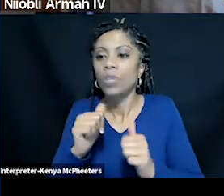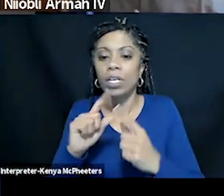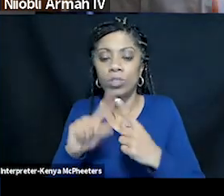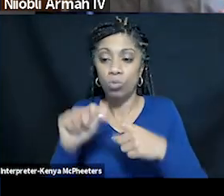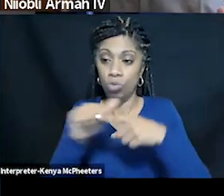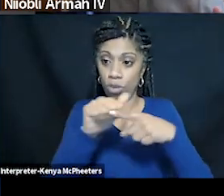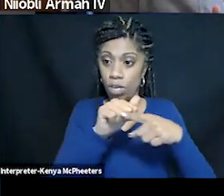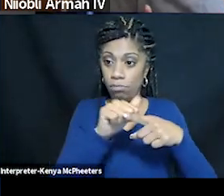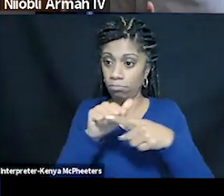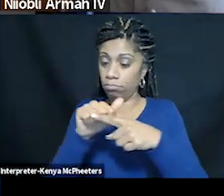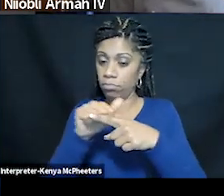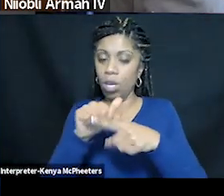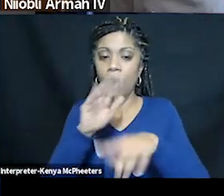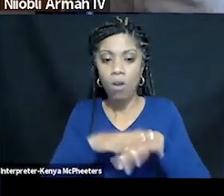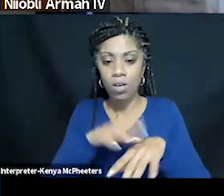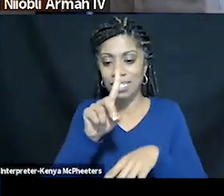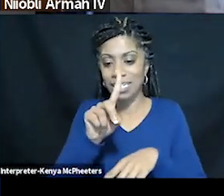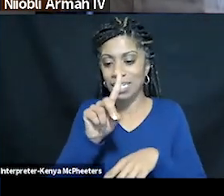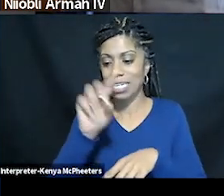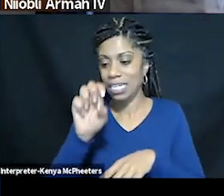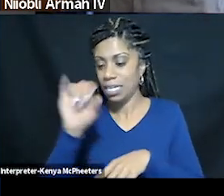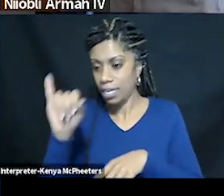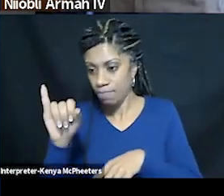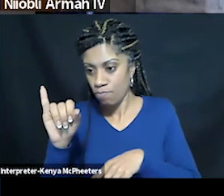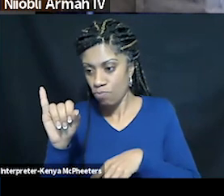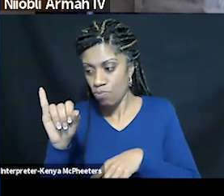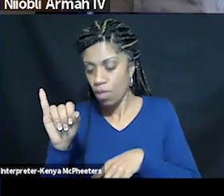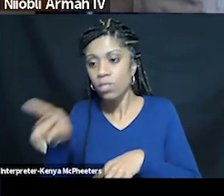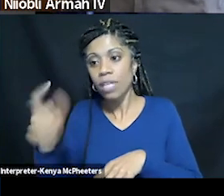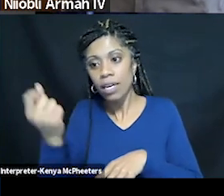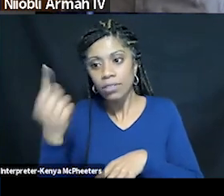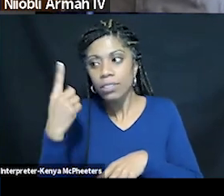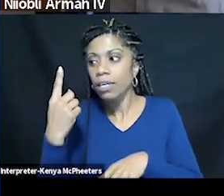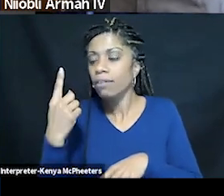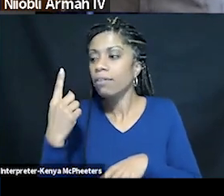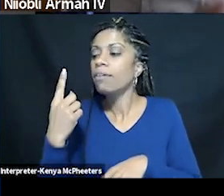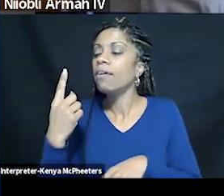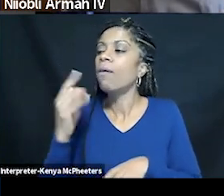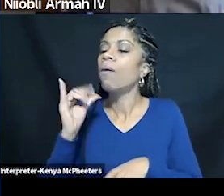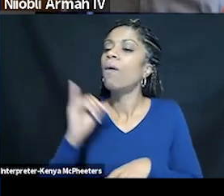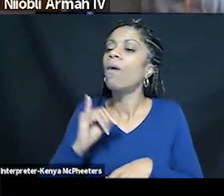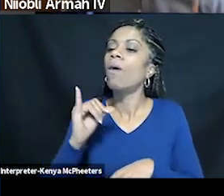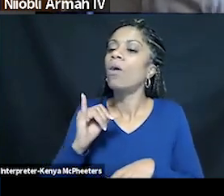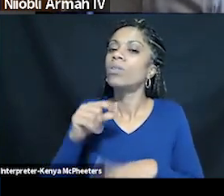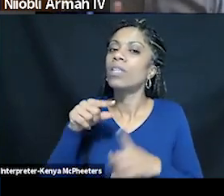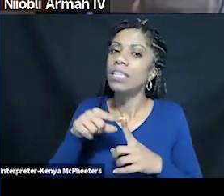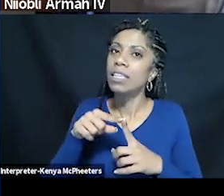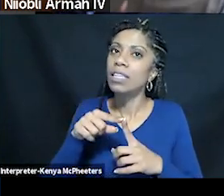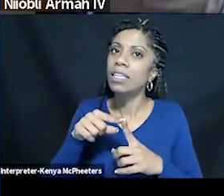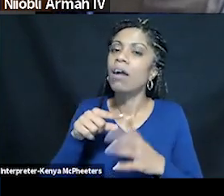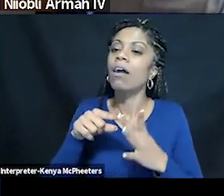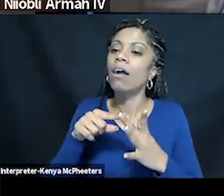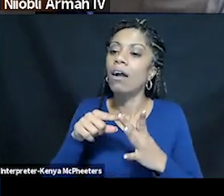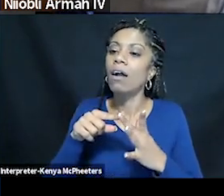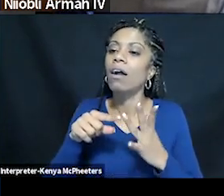the organizations understand externally what they need to do to change policy and practice. They haven't internalized how they